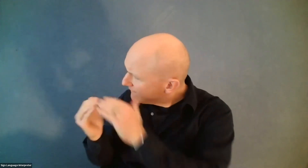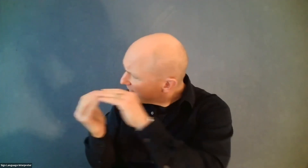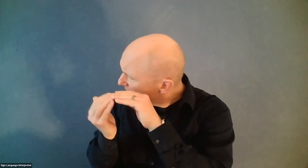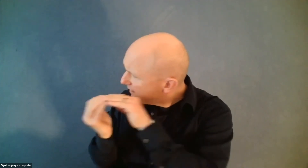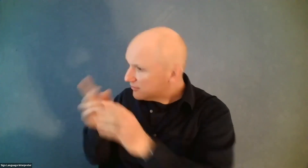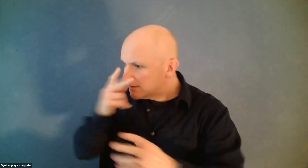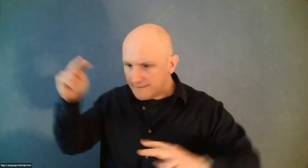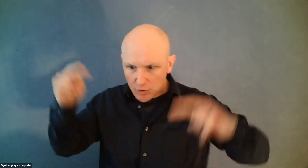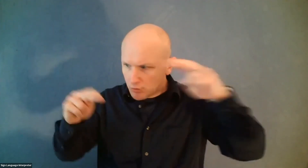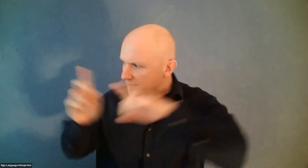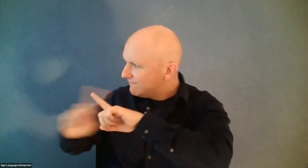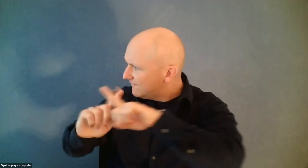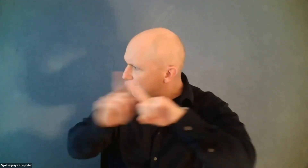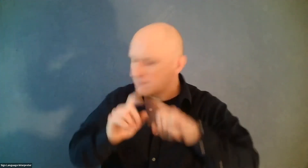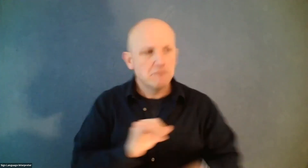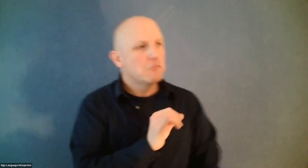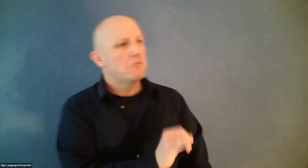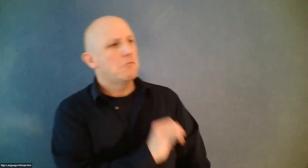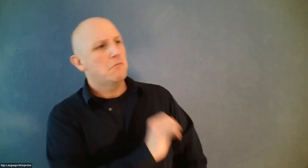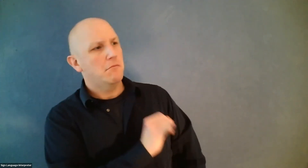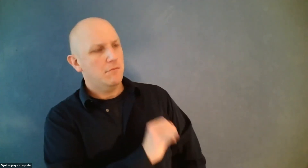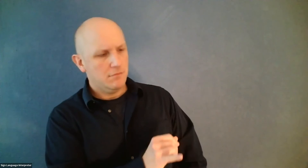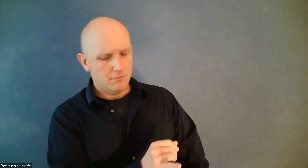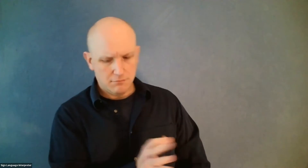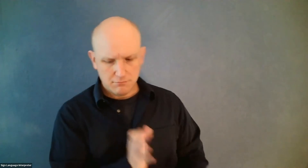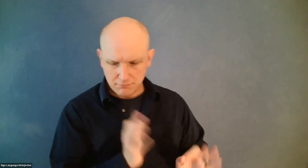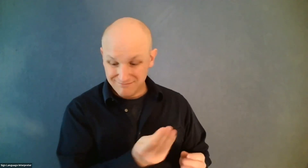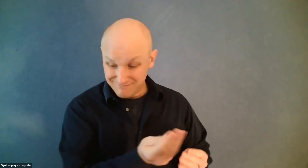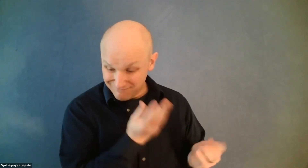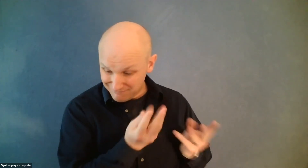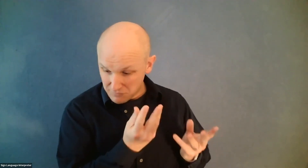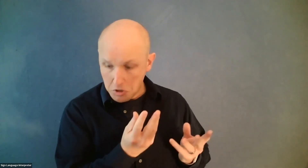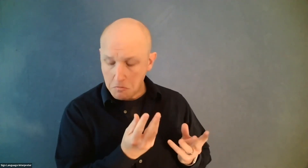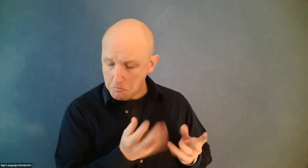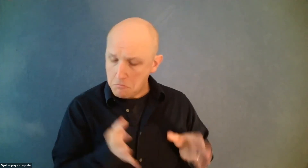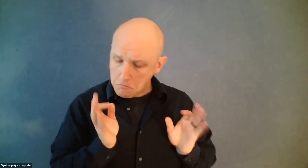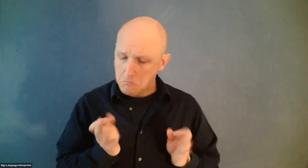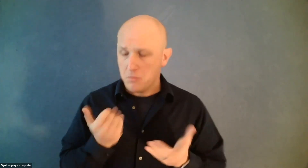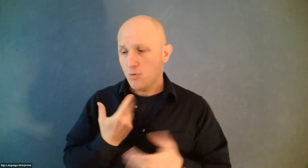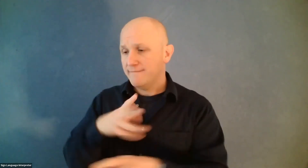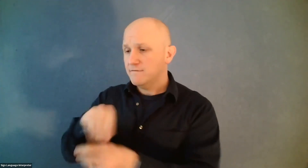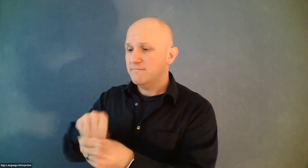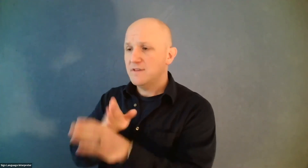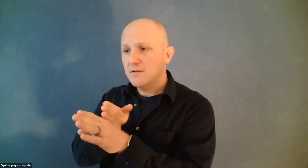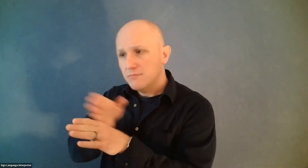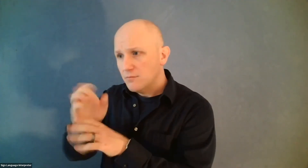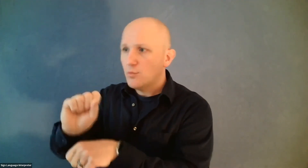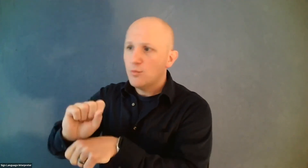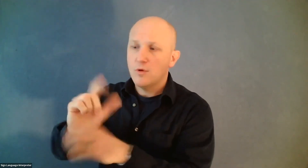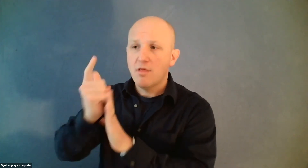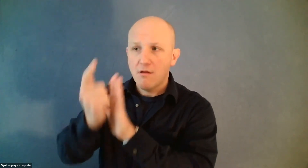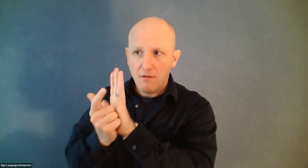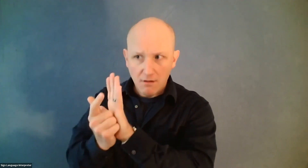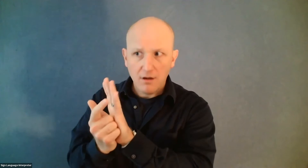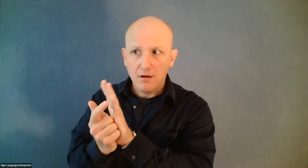to help, to contribute to society. And I think that, entering the profession of law and being a voice for people that need